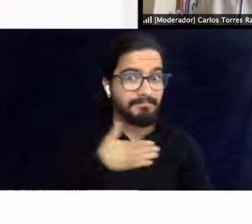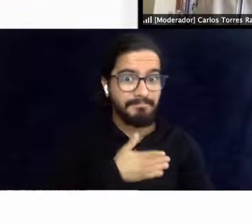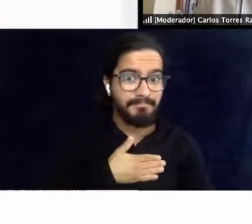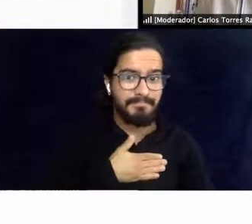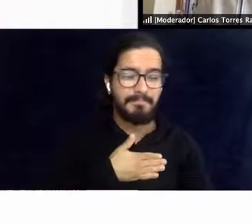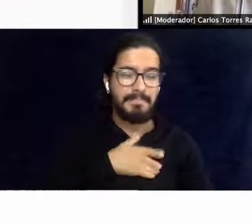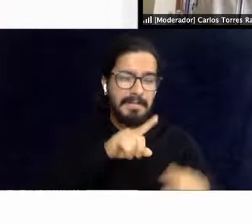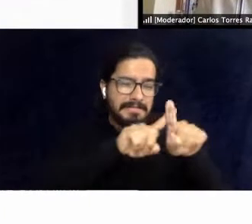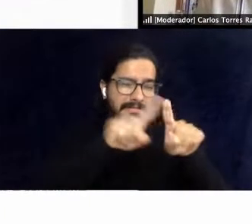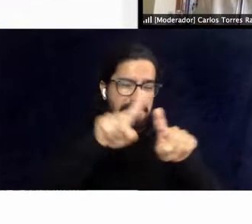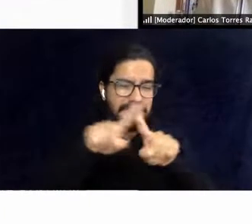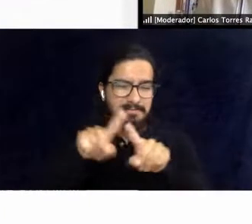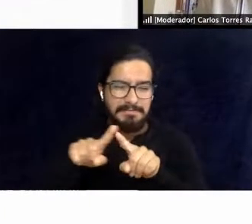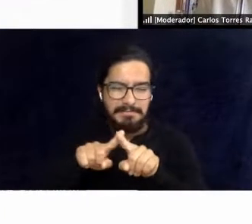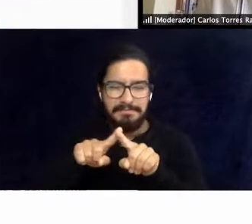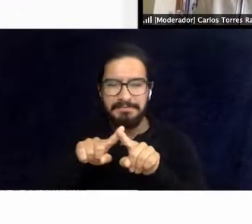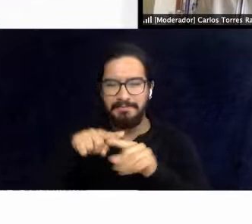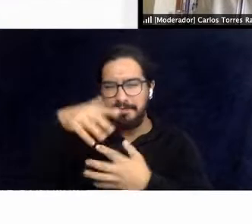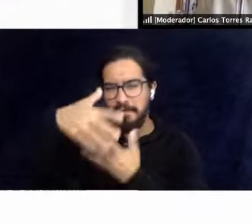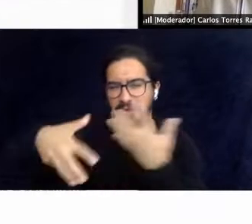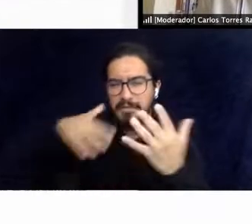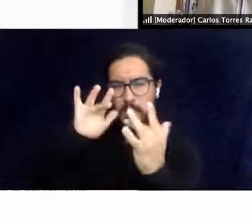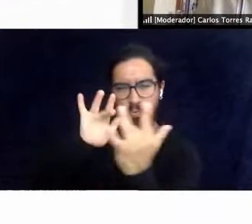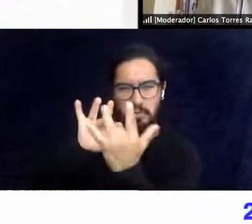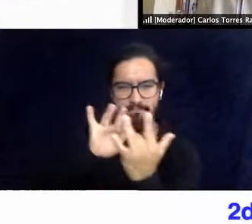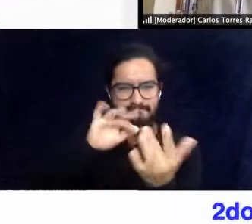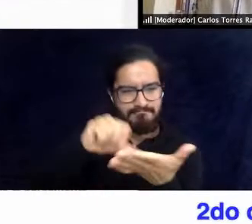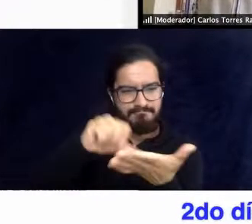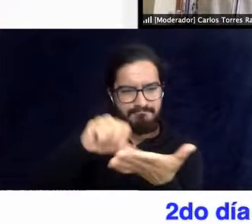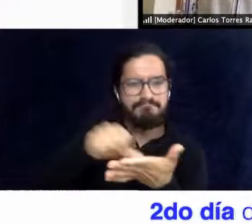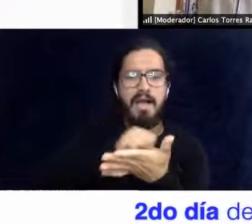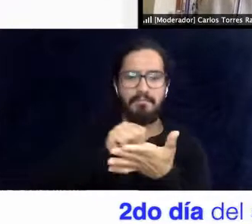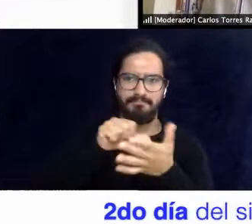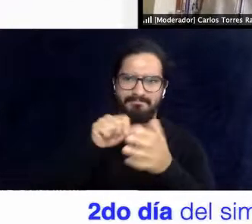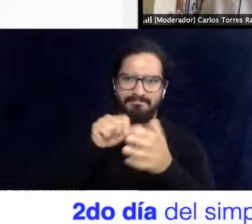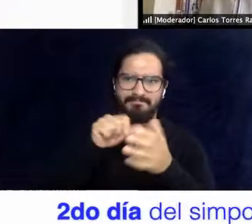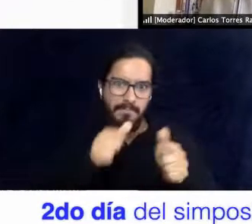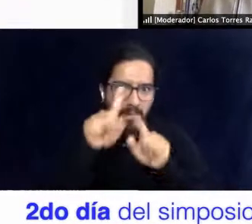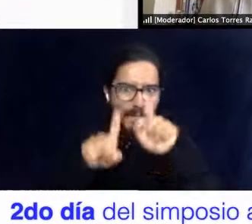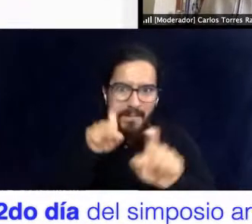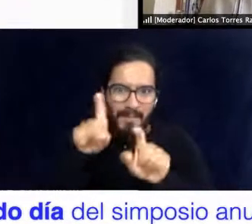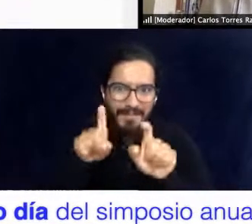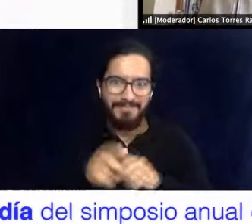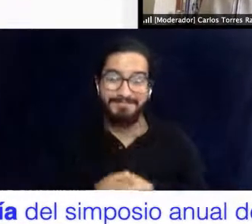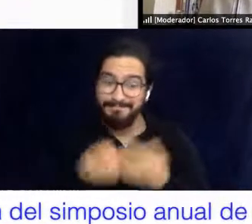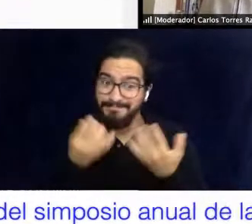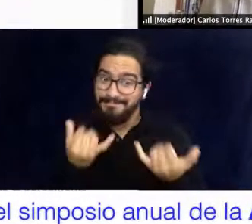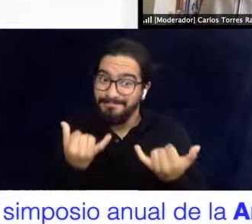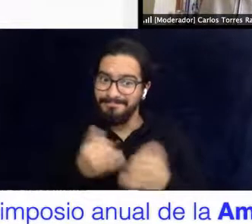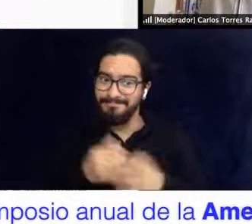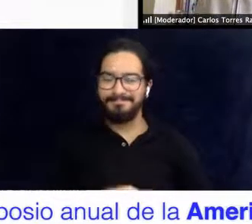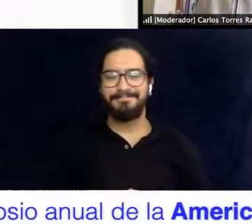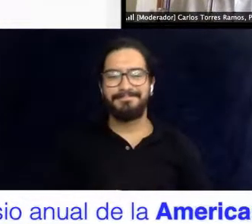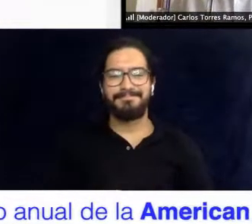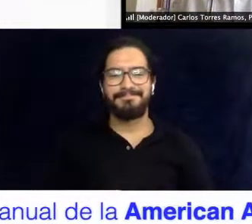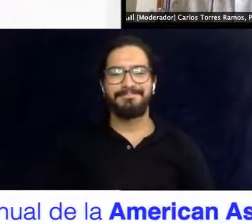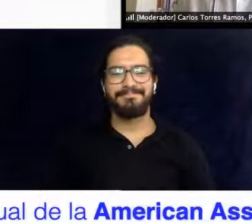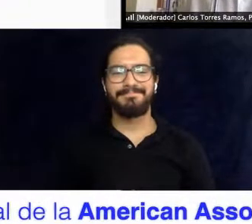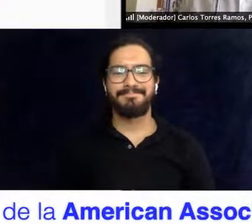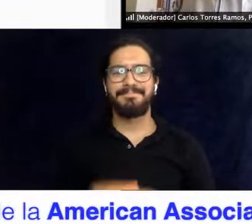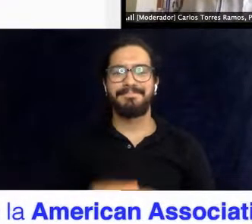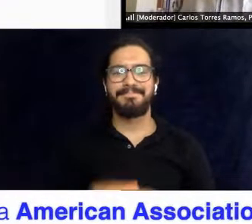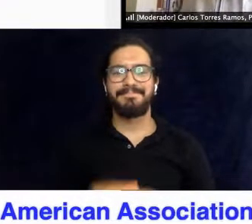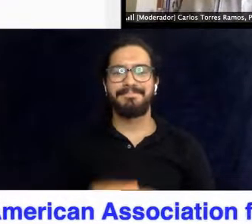media outlets that we have available. Okay, now we'll move now to the last presentation of this